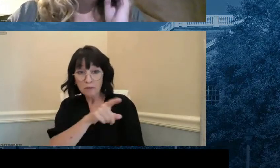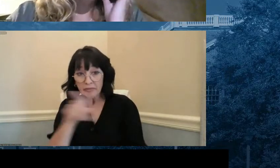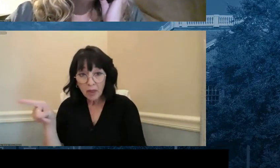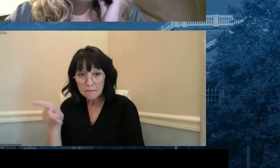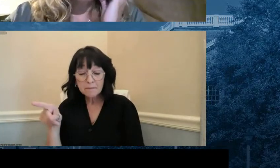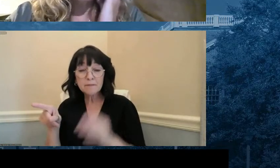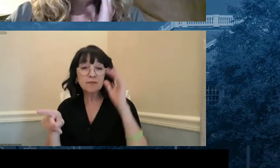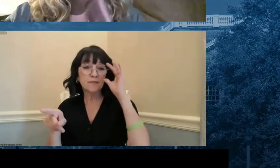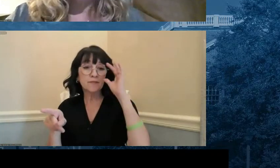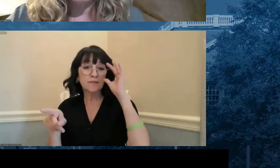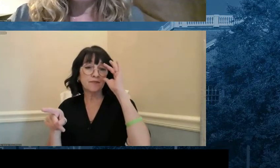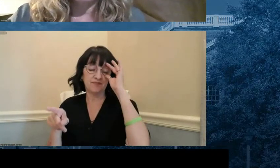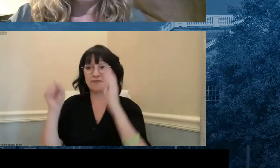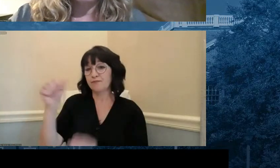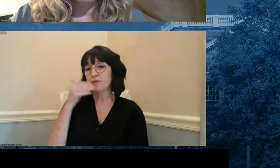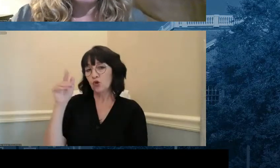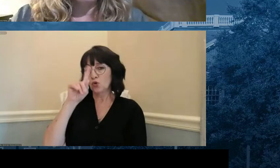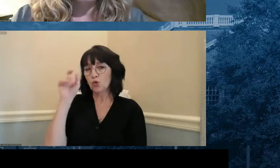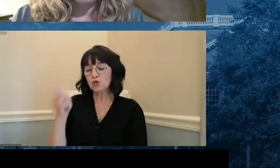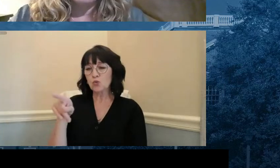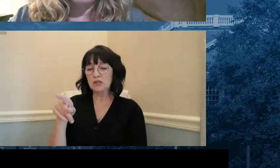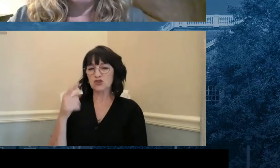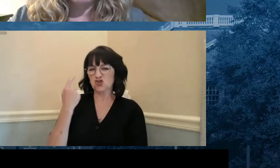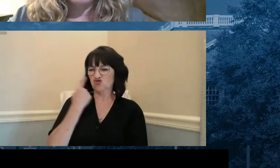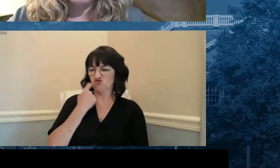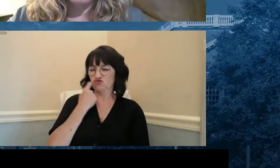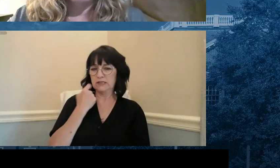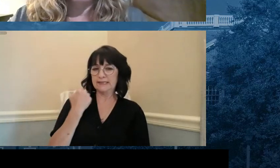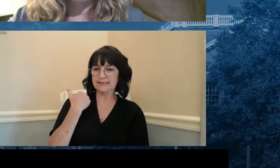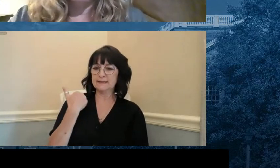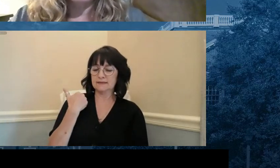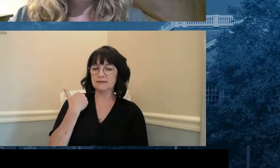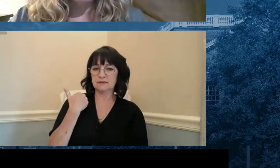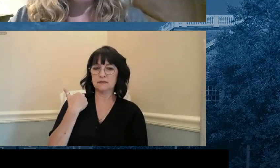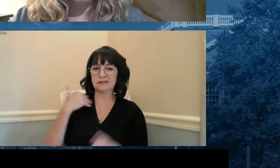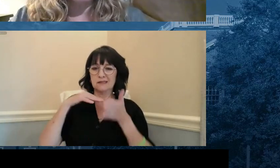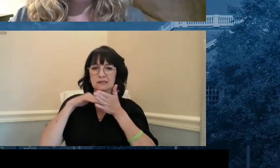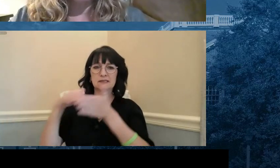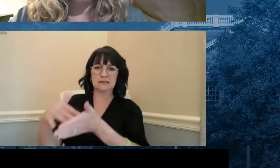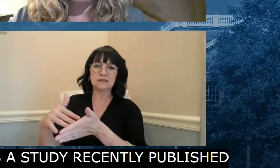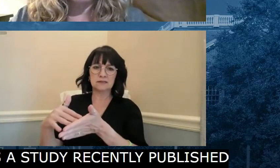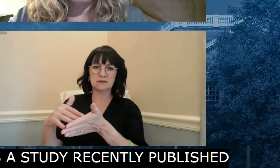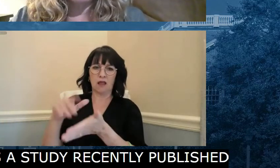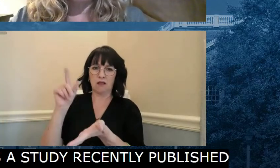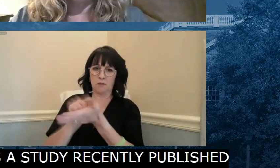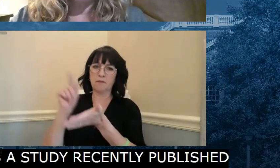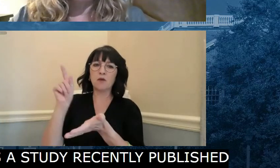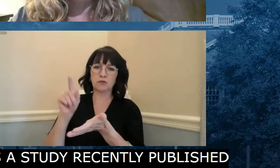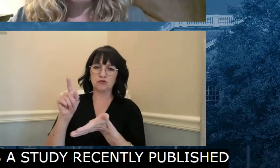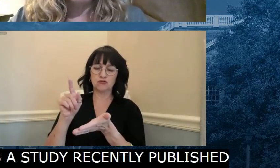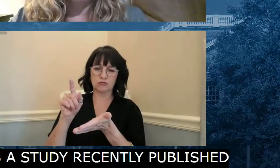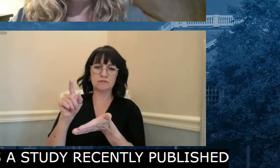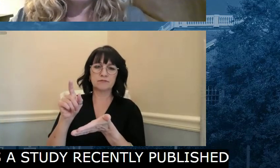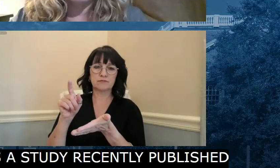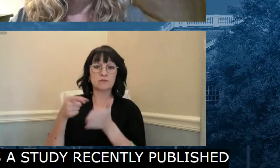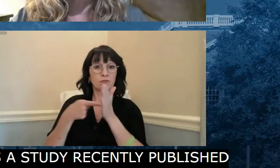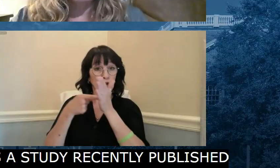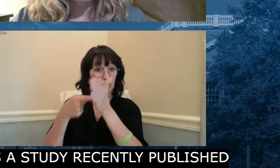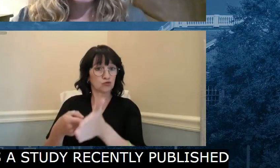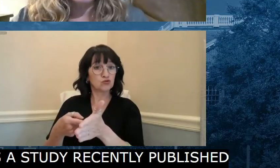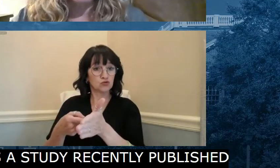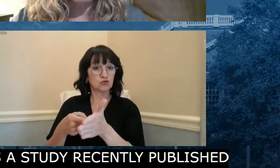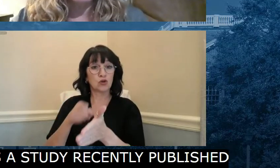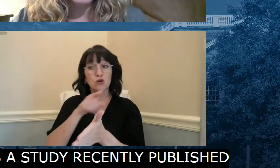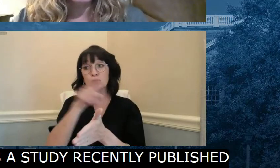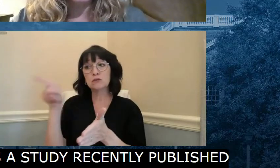a study recently published that was a great study that showed that those who